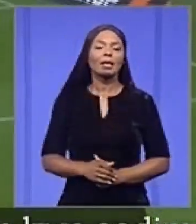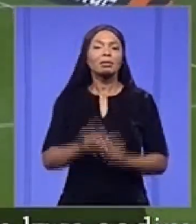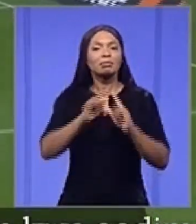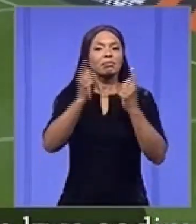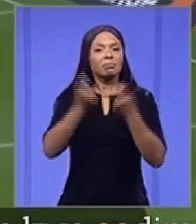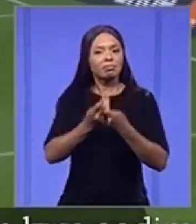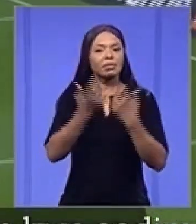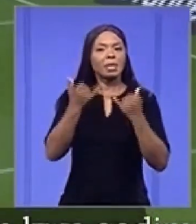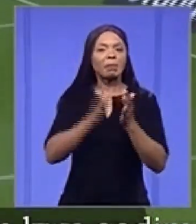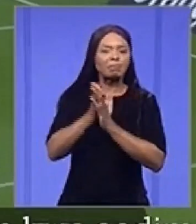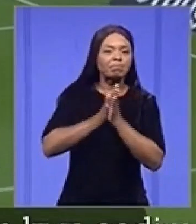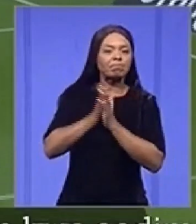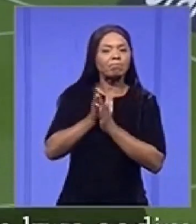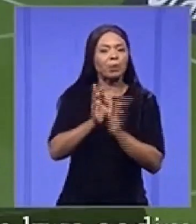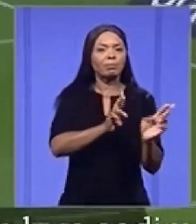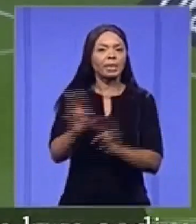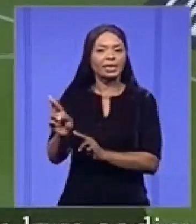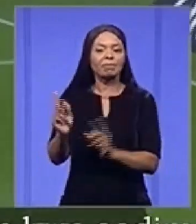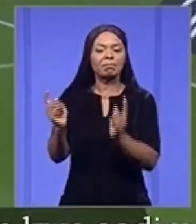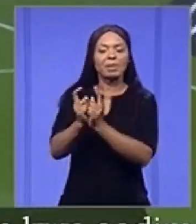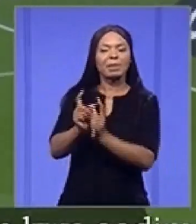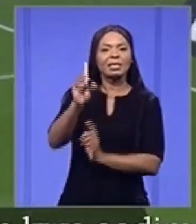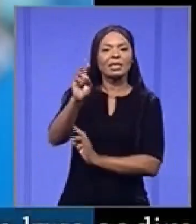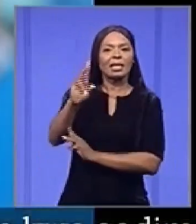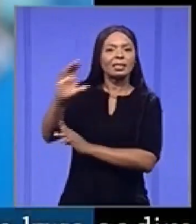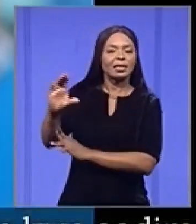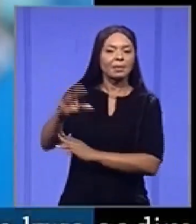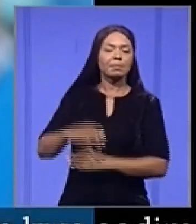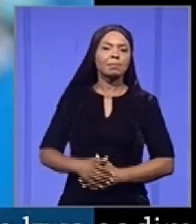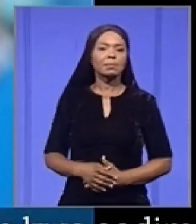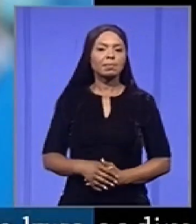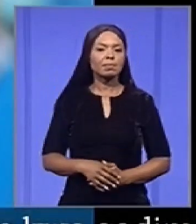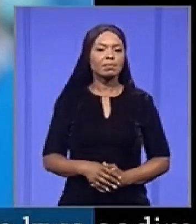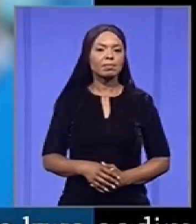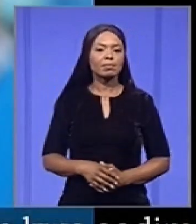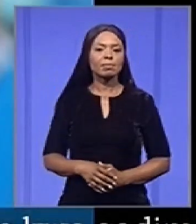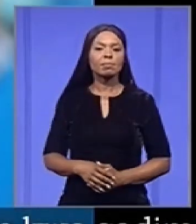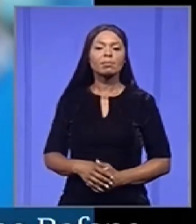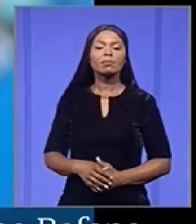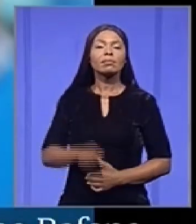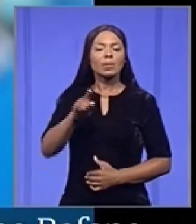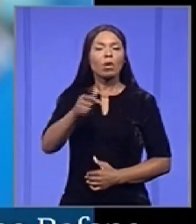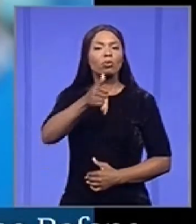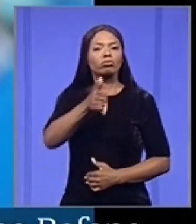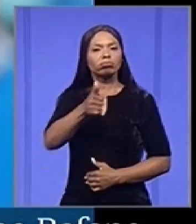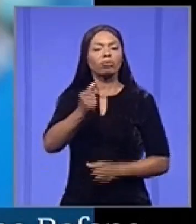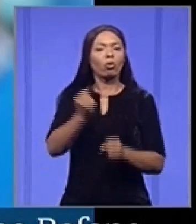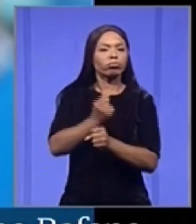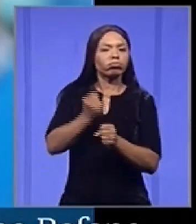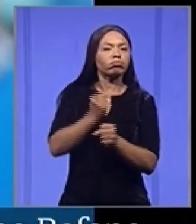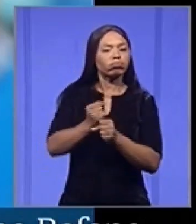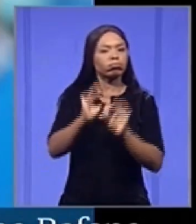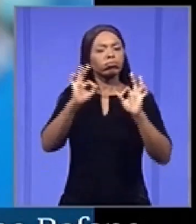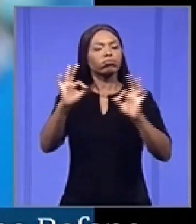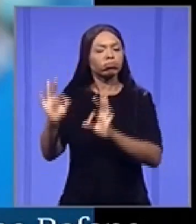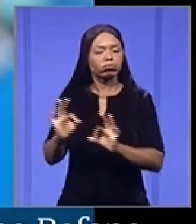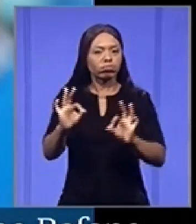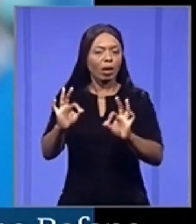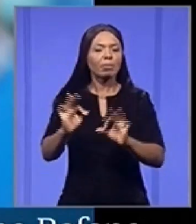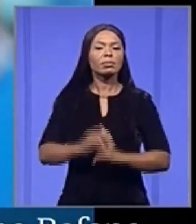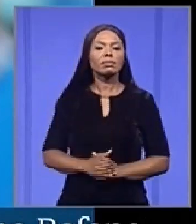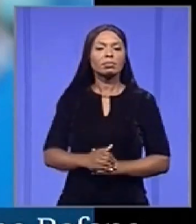DRC. We've done extremely good work. in this tournament. So, the